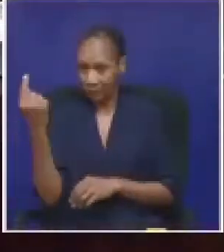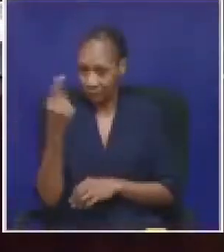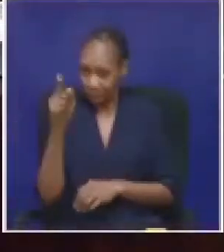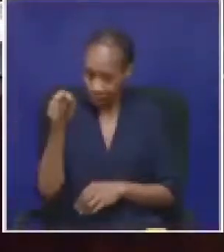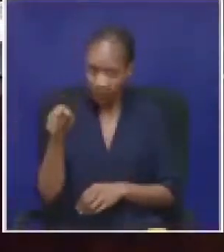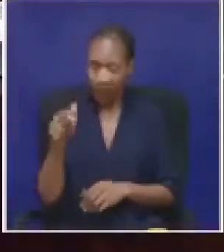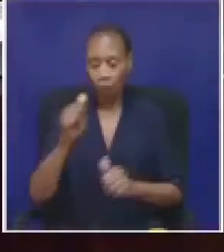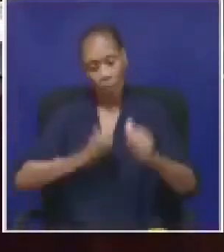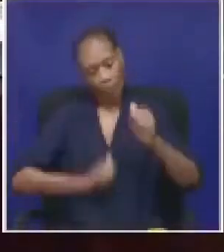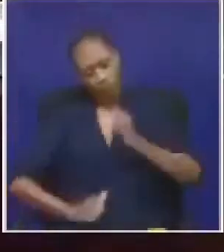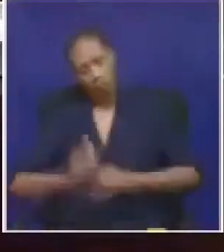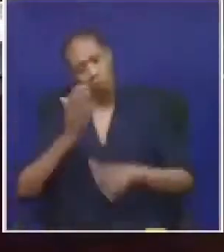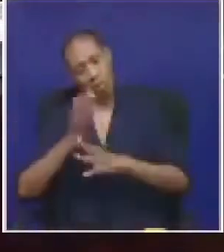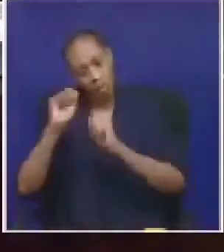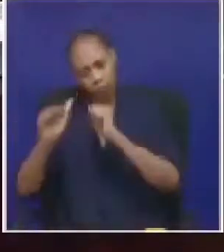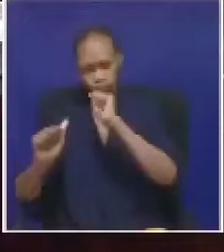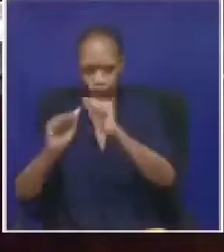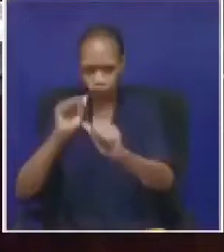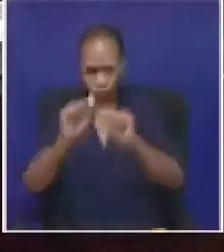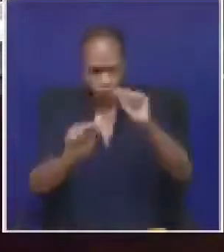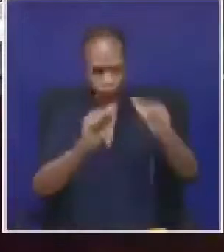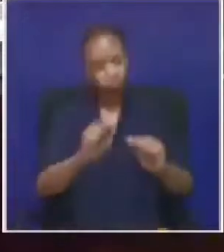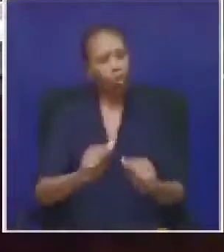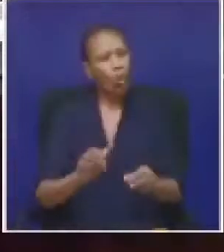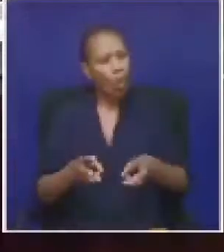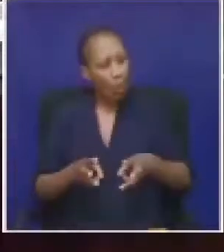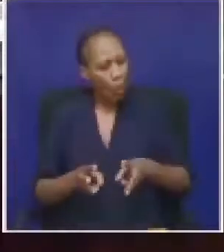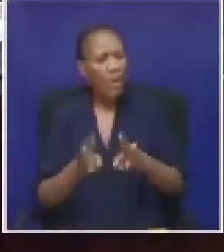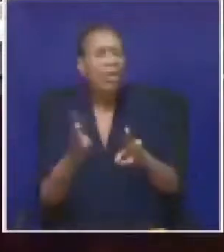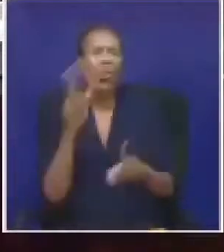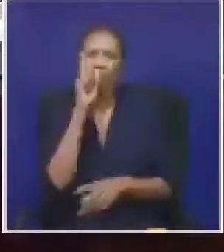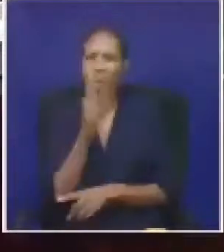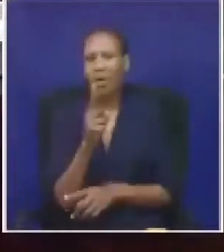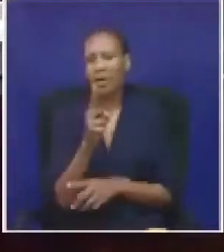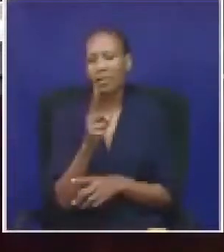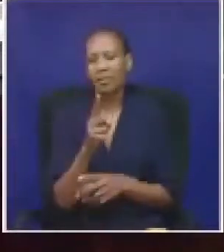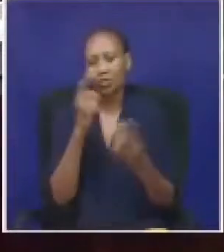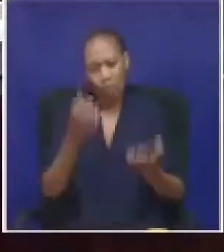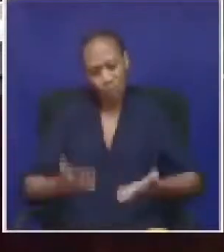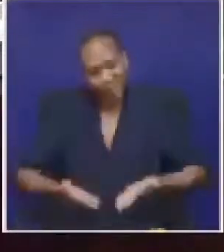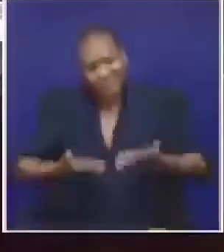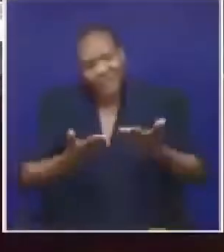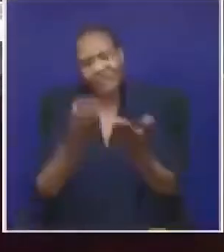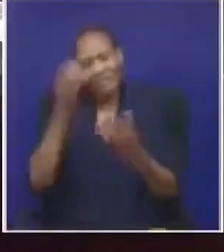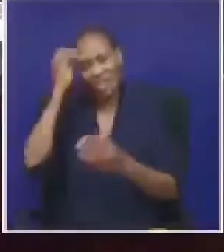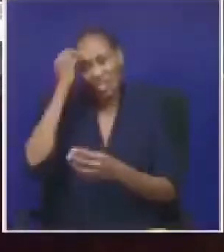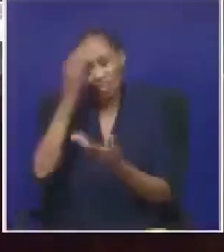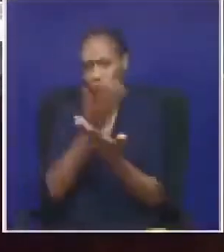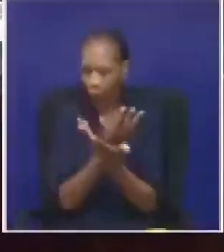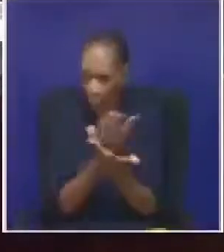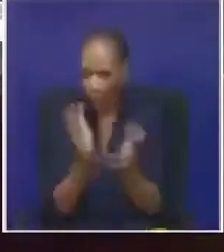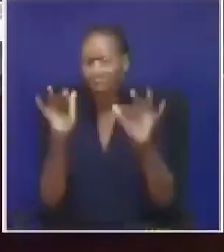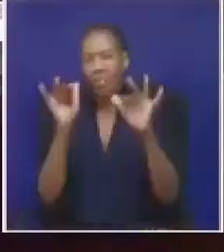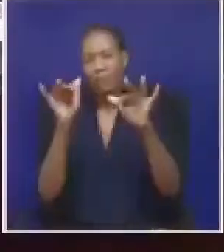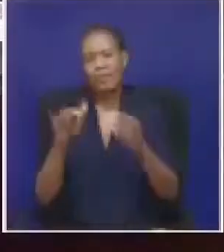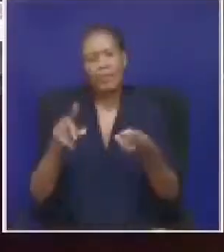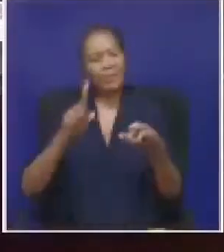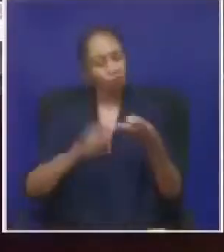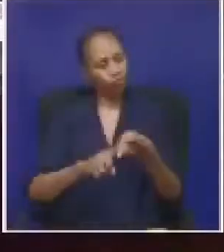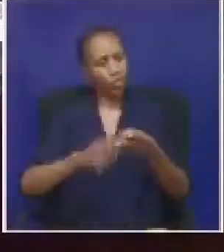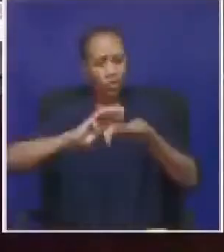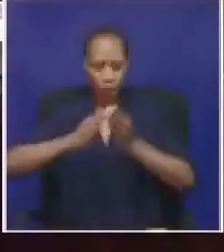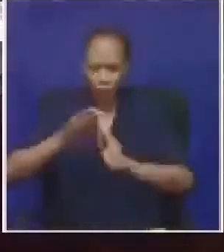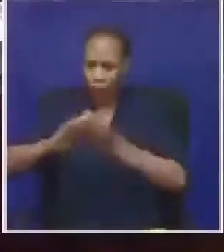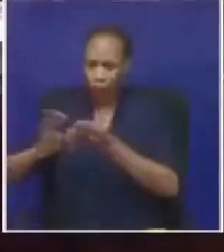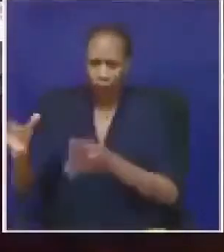to perform their functions in a manner that advances the interests of their members and communities